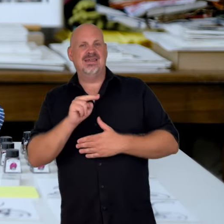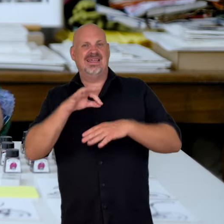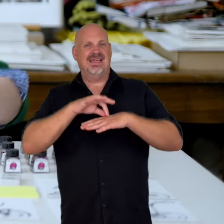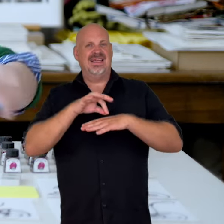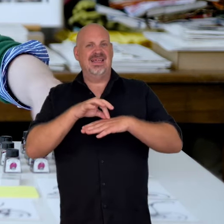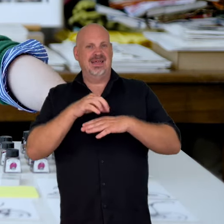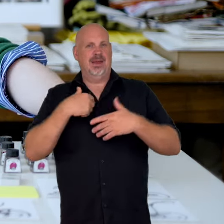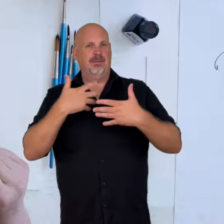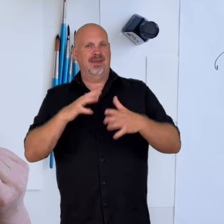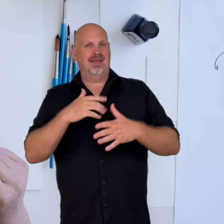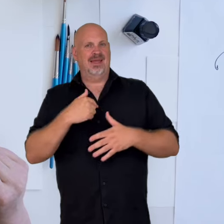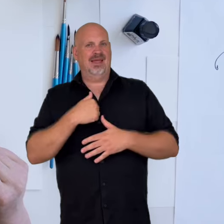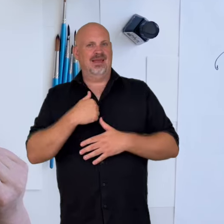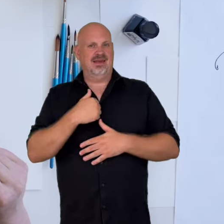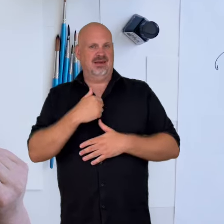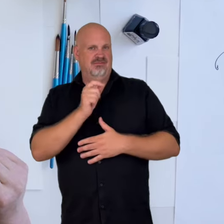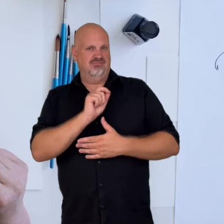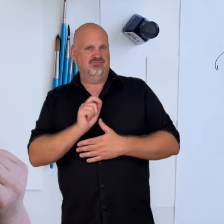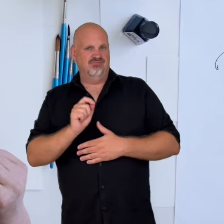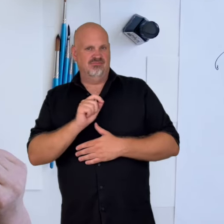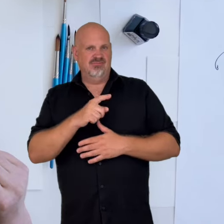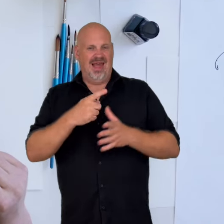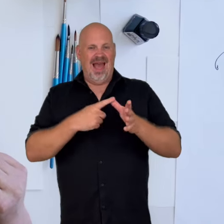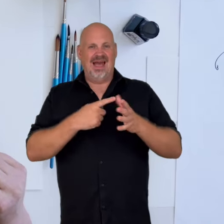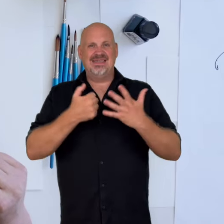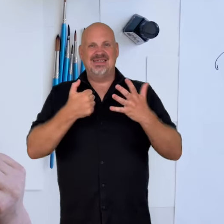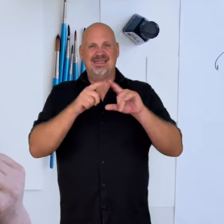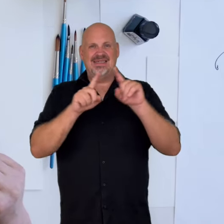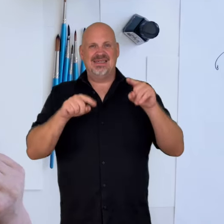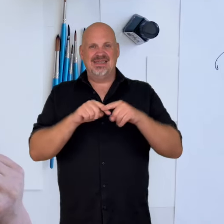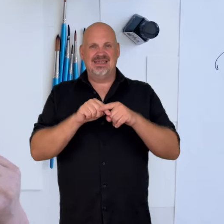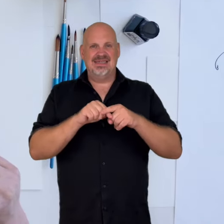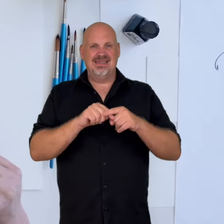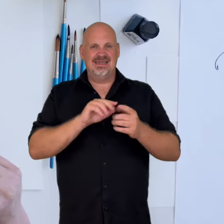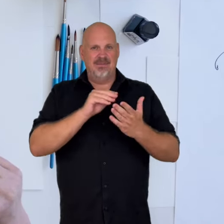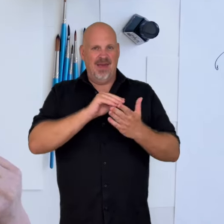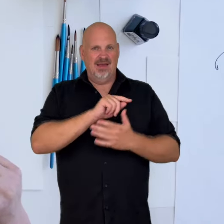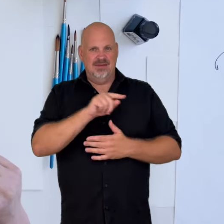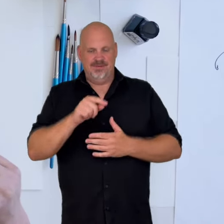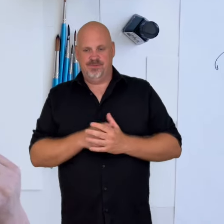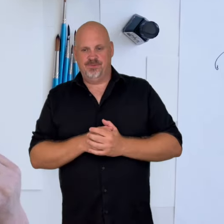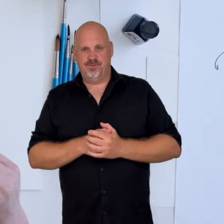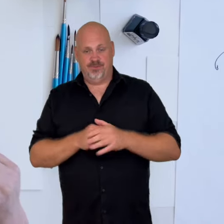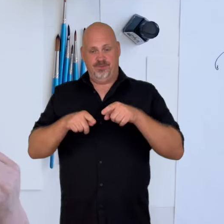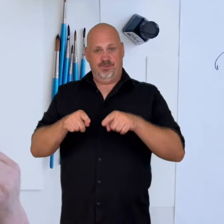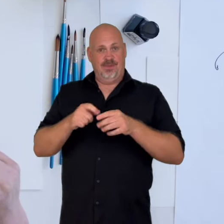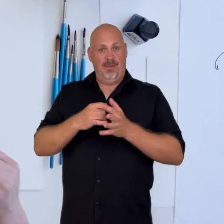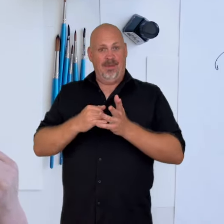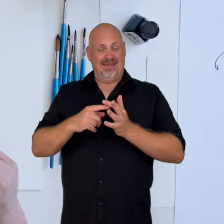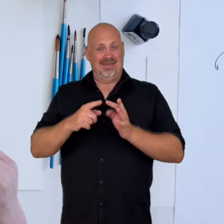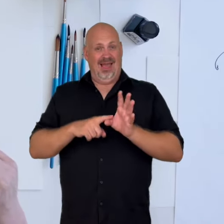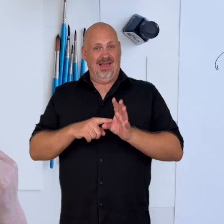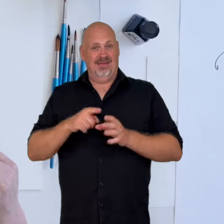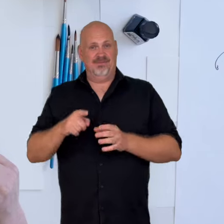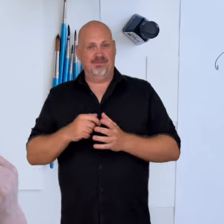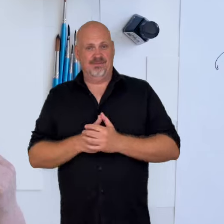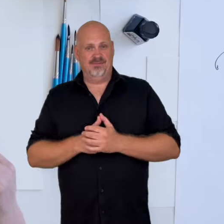fancy. I've brought some very simple ink painting drawings that I've